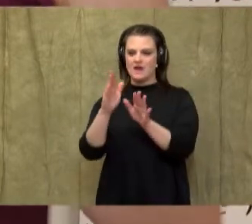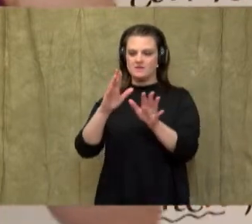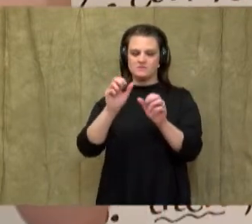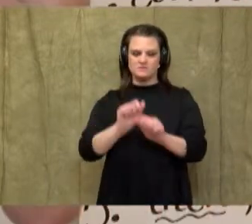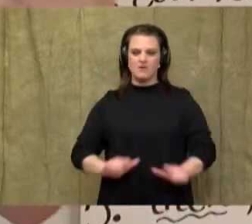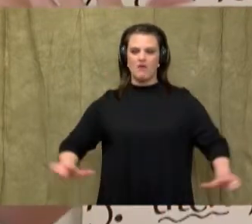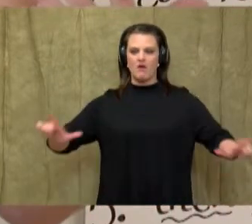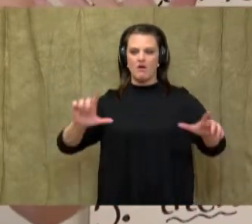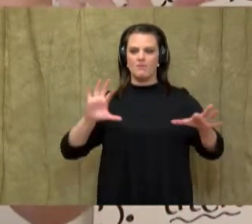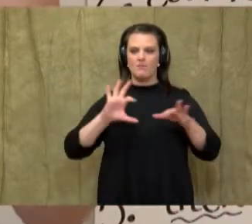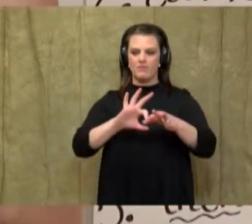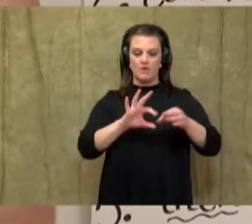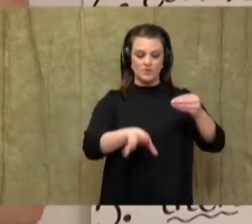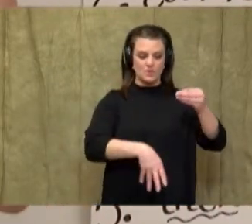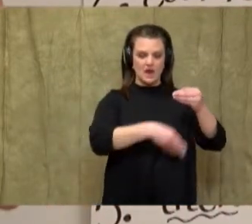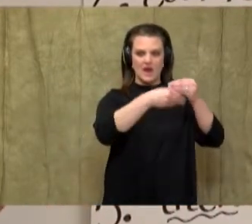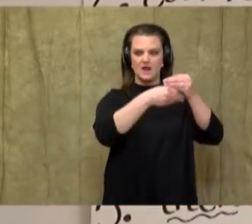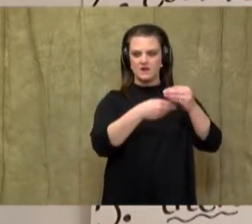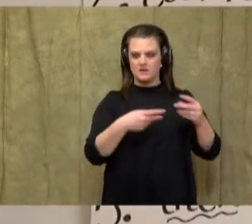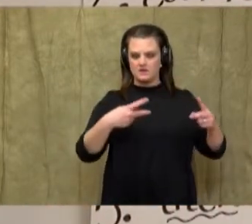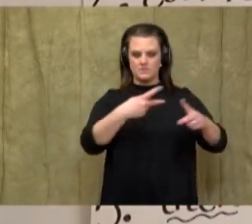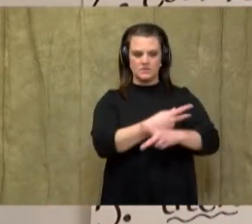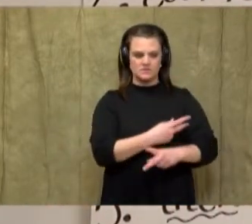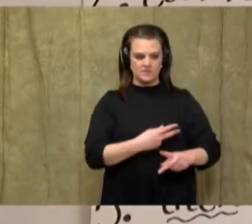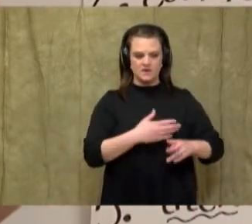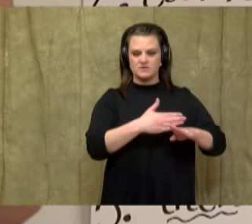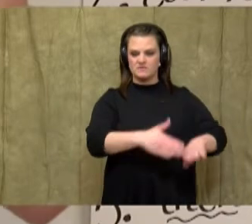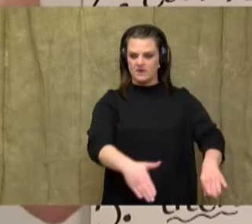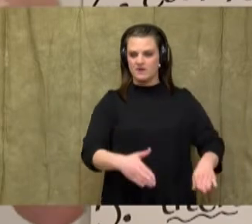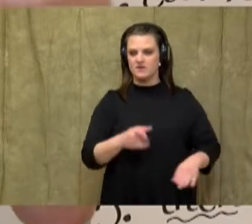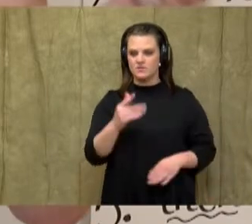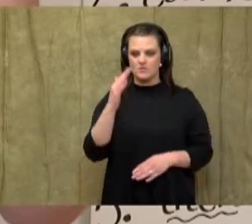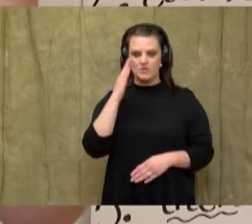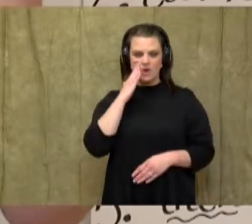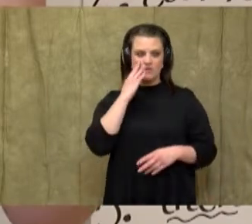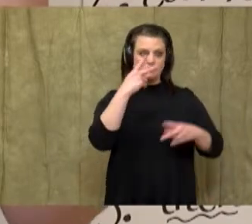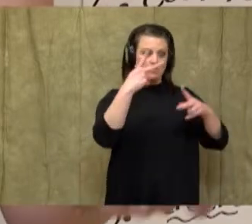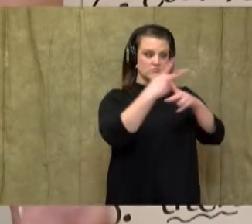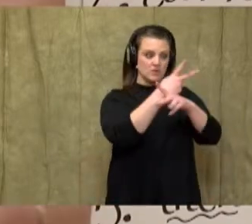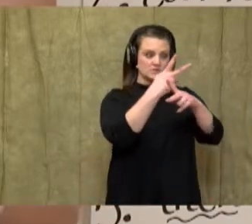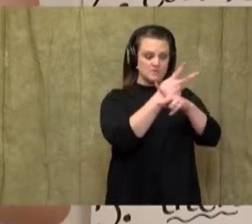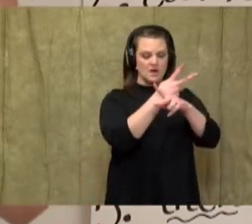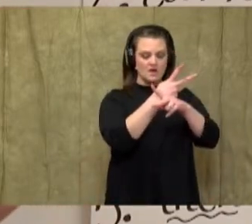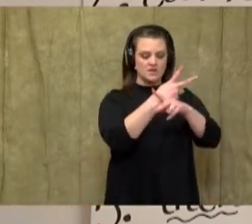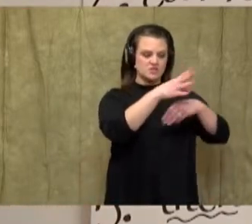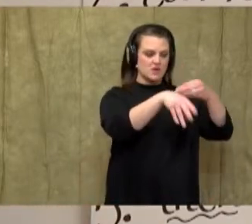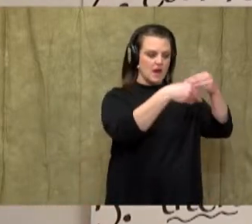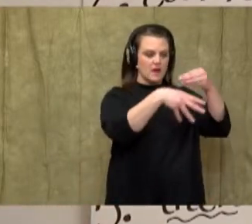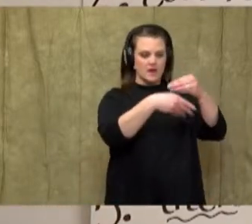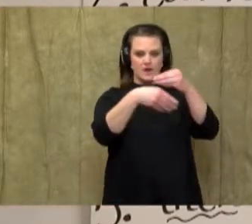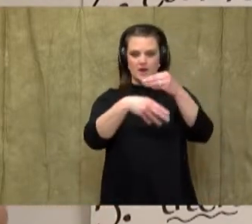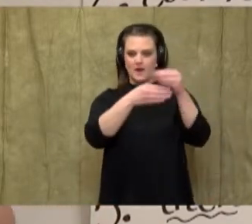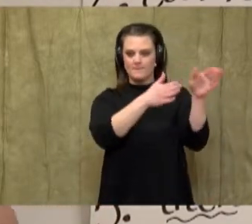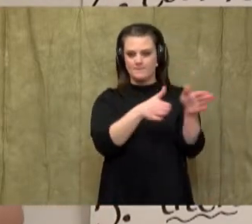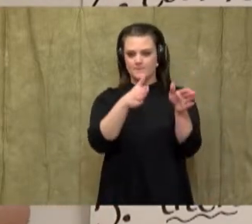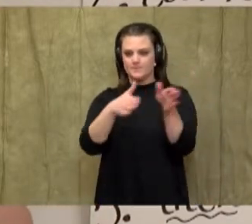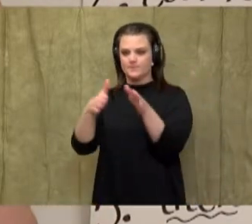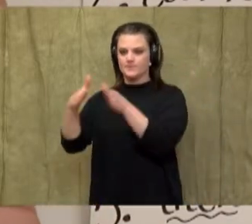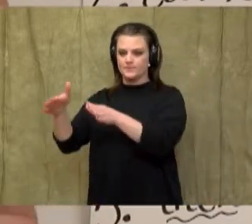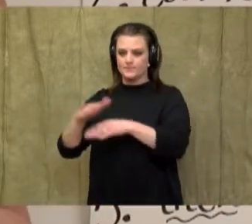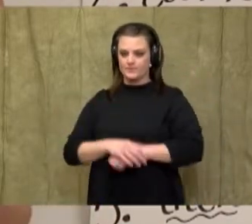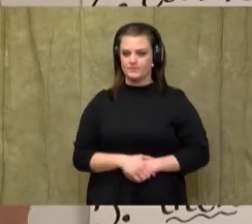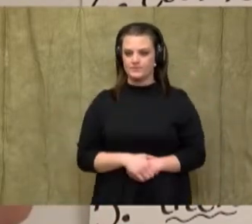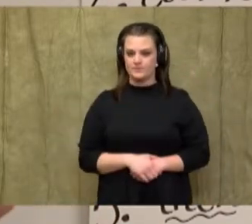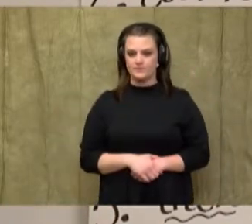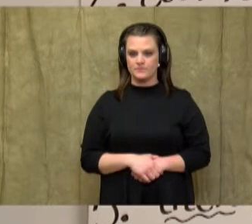Think about when you add, when you multiply. Multiplication is just repeated addition. When you subtract and divide,